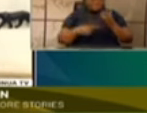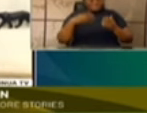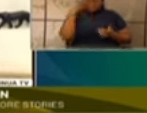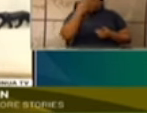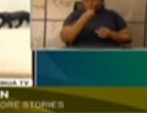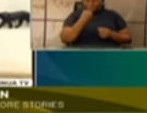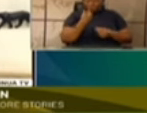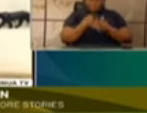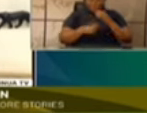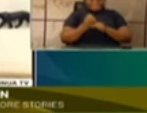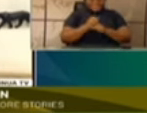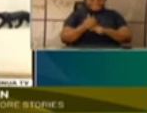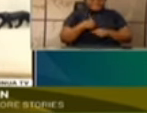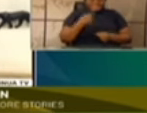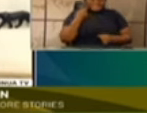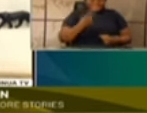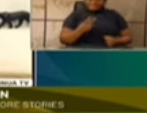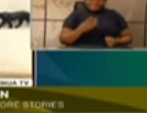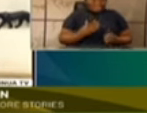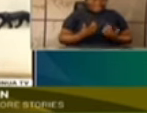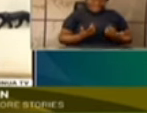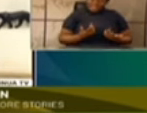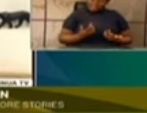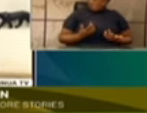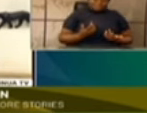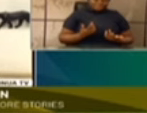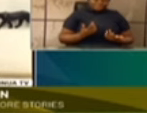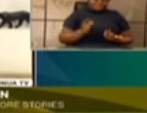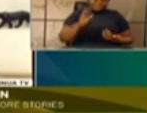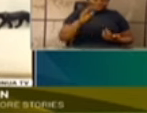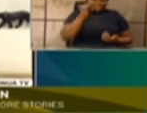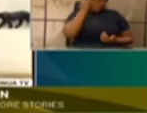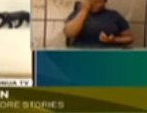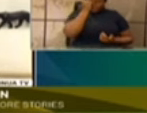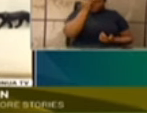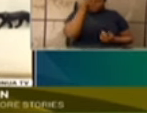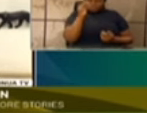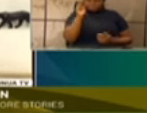they are going home. Italy motorway, no, me patcho.